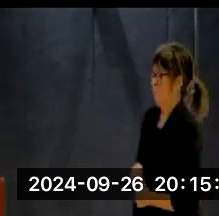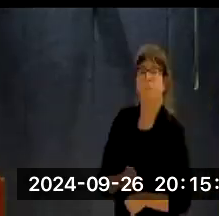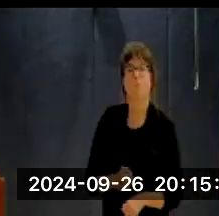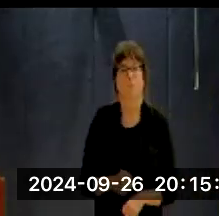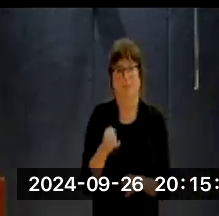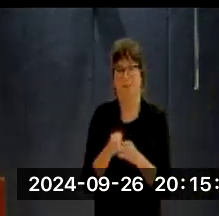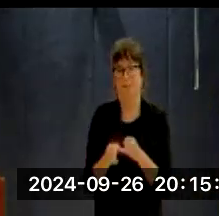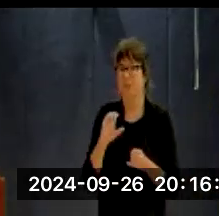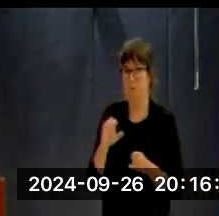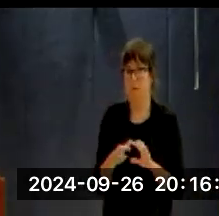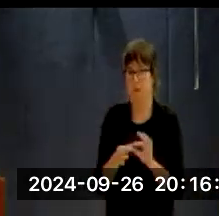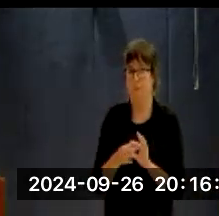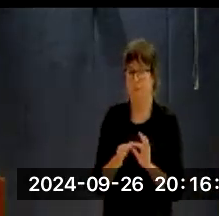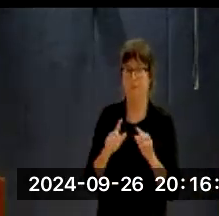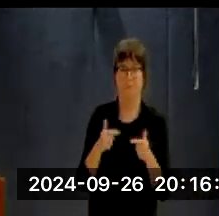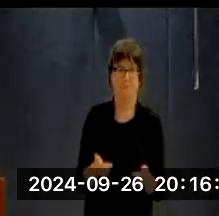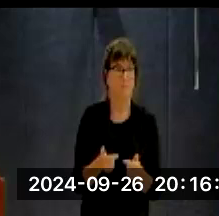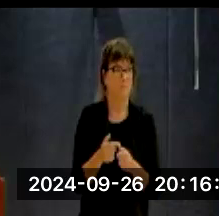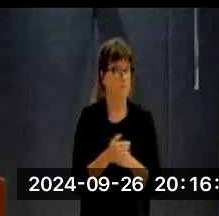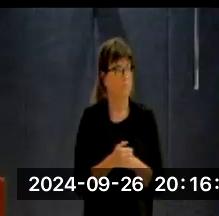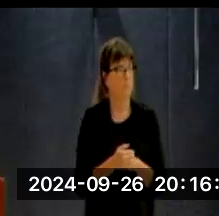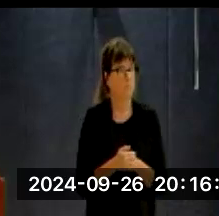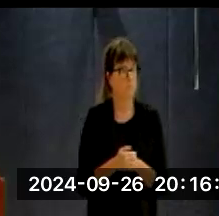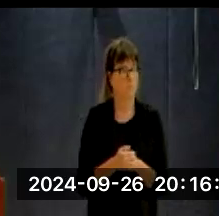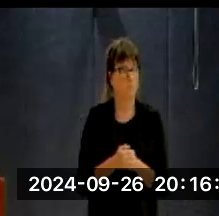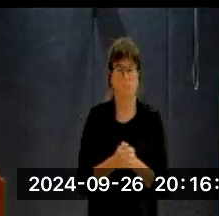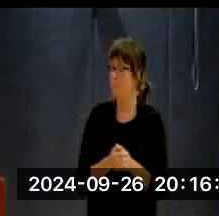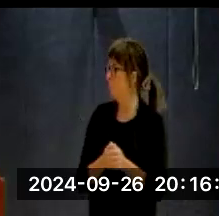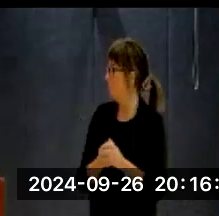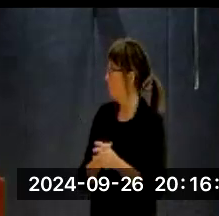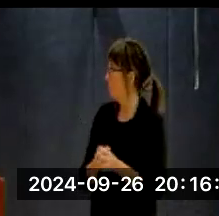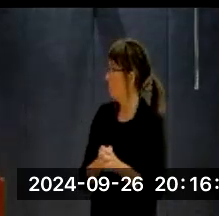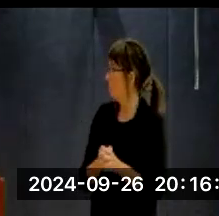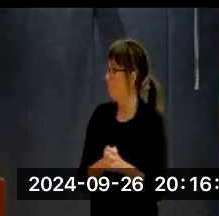Go ahead, Monica. Maria Avila, 78.